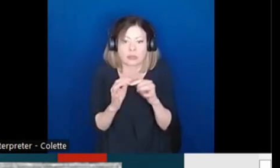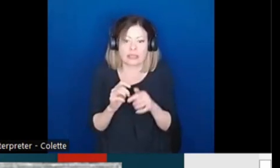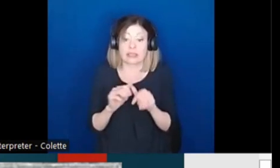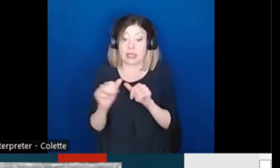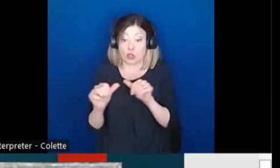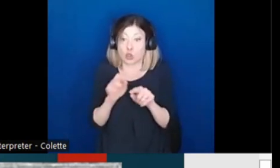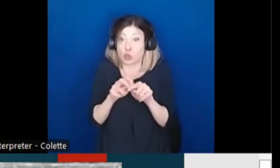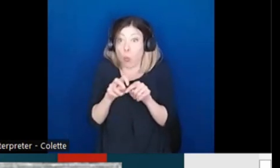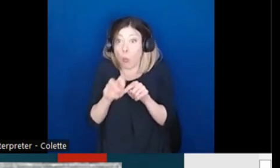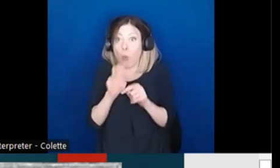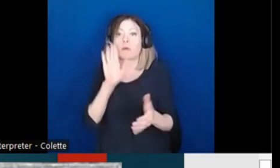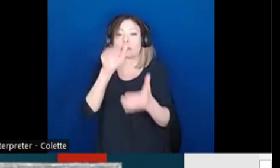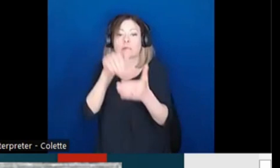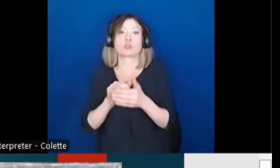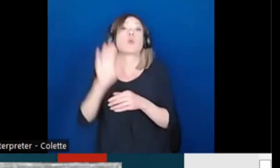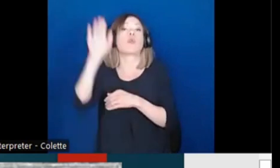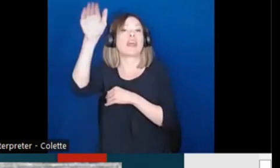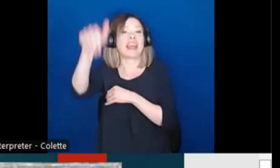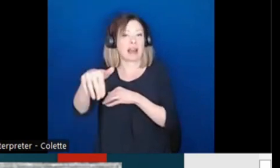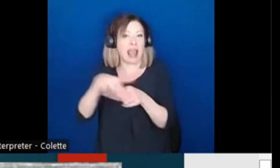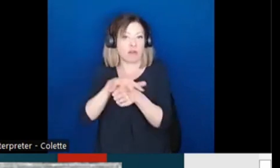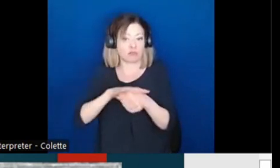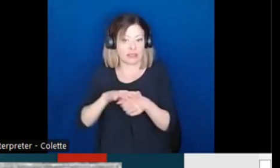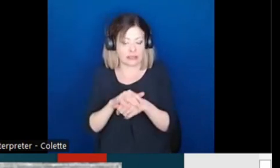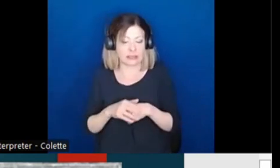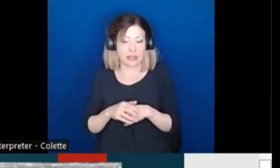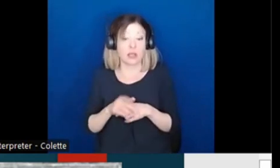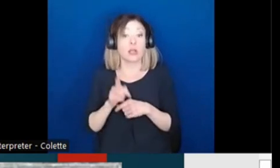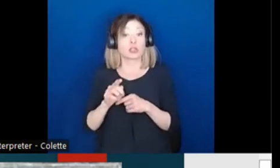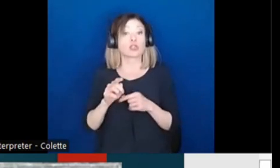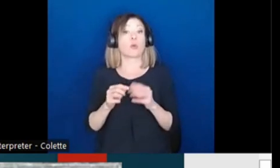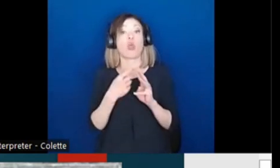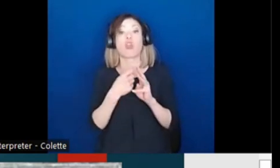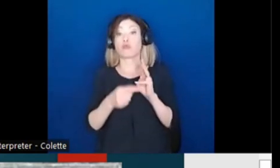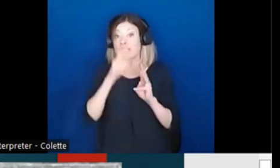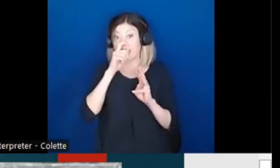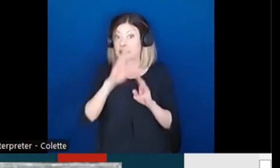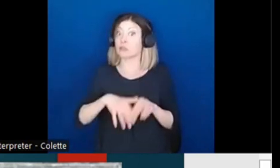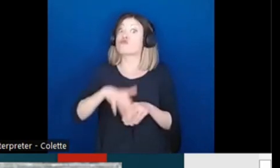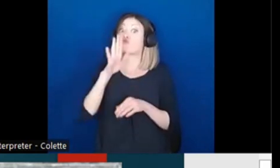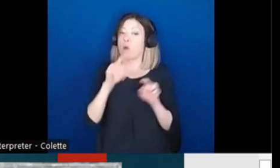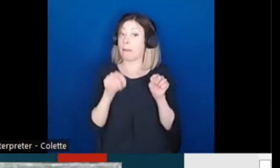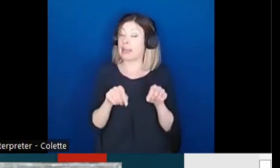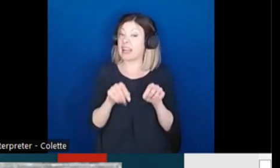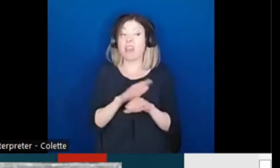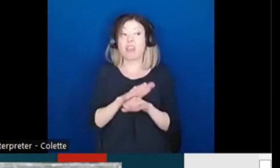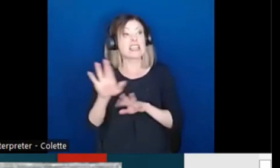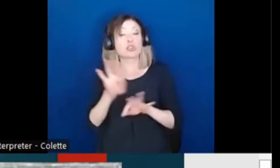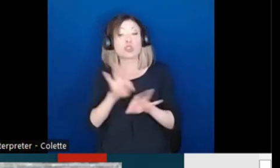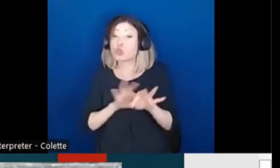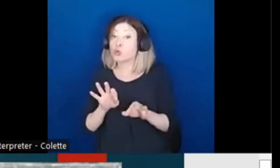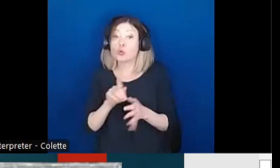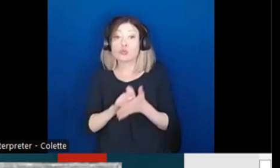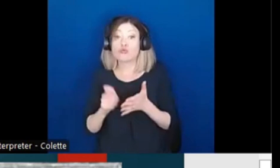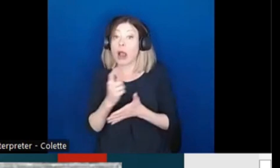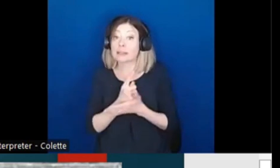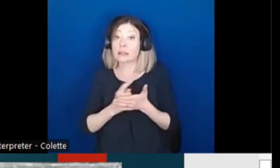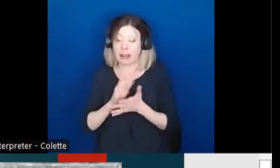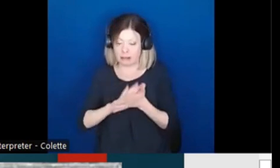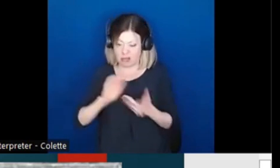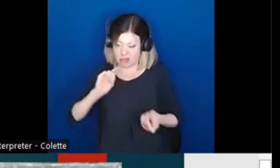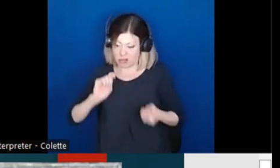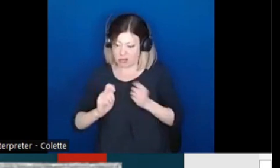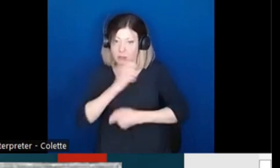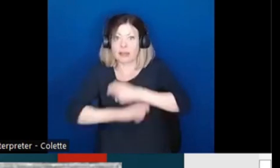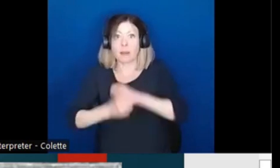where the Brontes lived their lives. This is where they grew up. They didn't choose to write about the Industrial Revolution. They chose to write